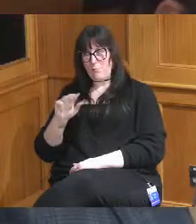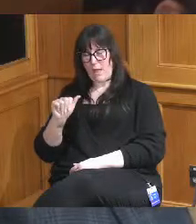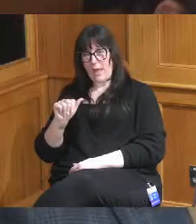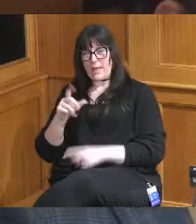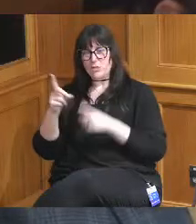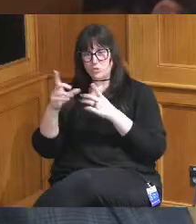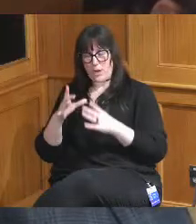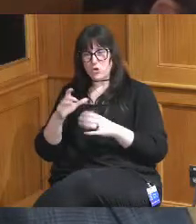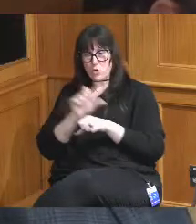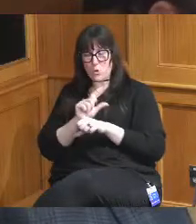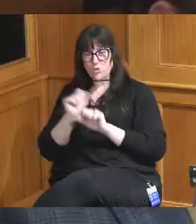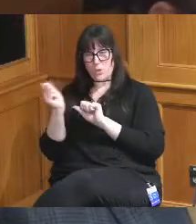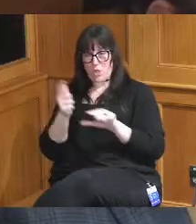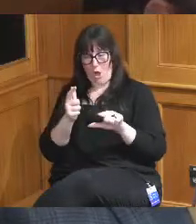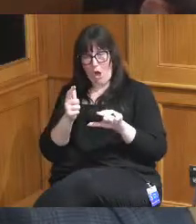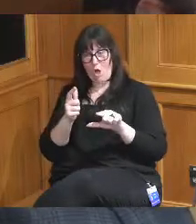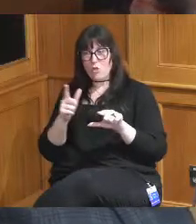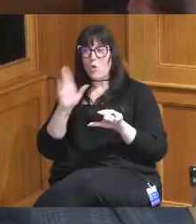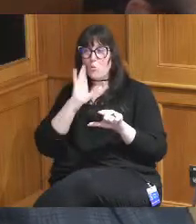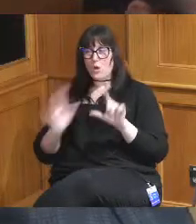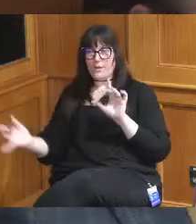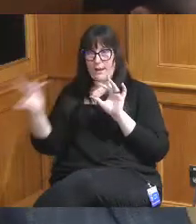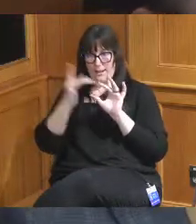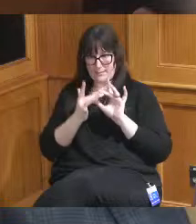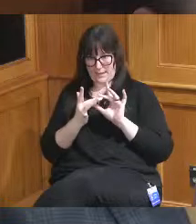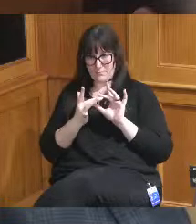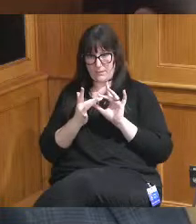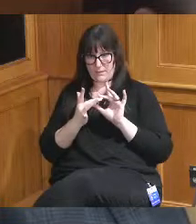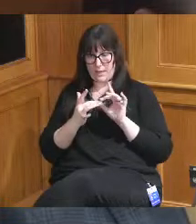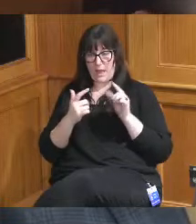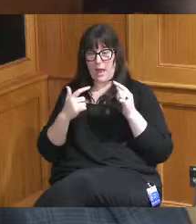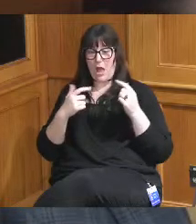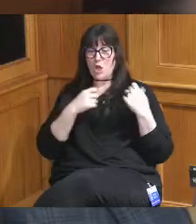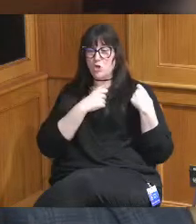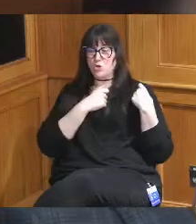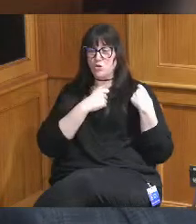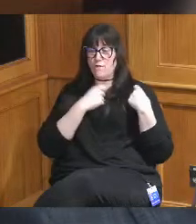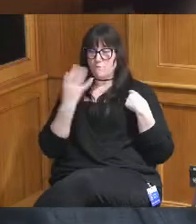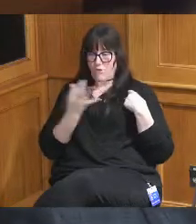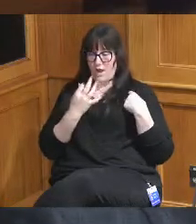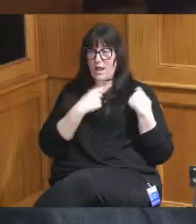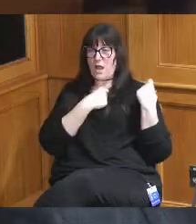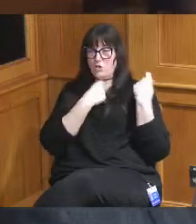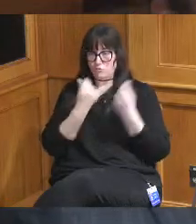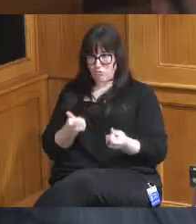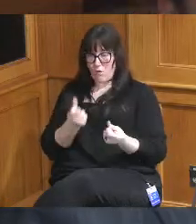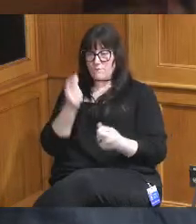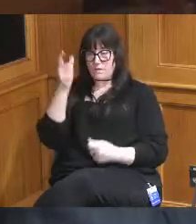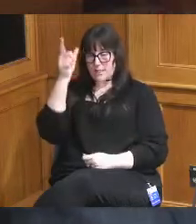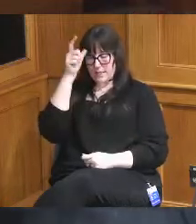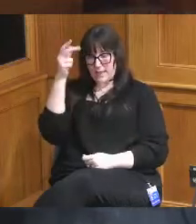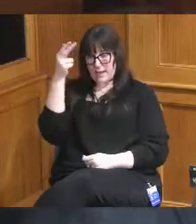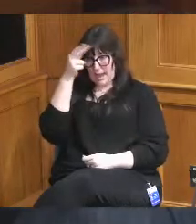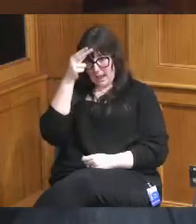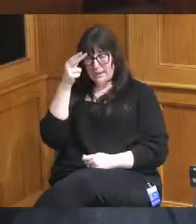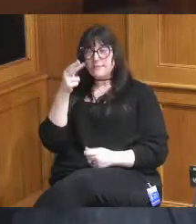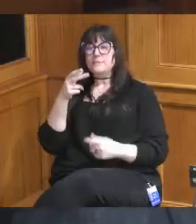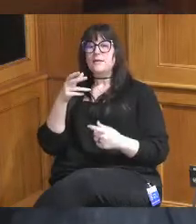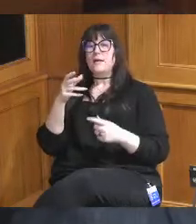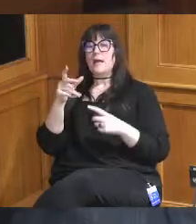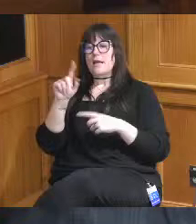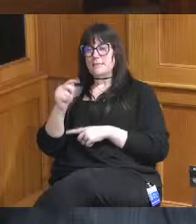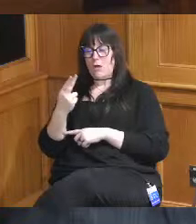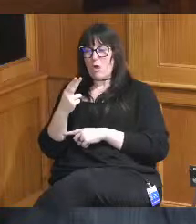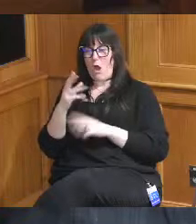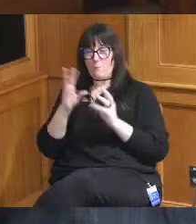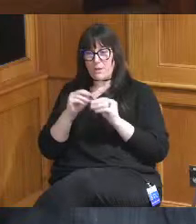the jurisdictions, would contact me. After driving to Lincoln Heights on Friday, that's when it happened, attending a town hall meeting on Monday